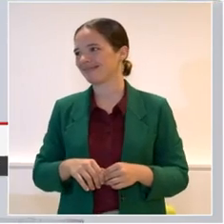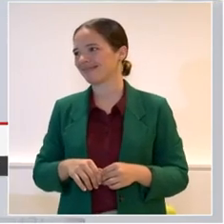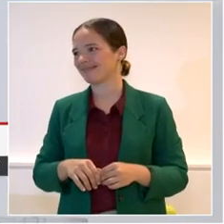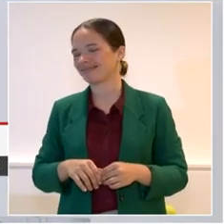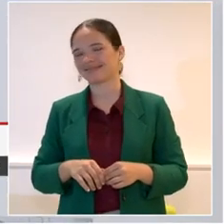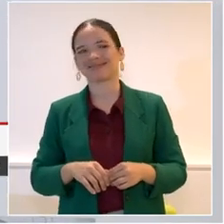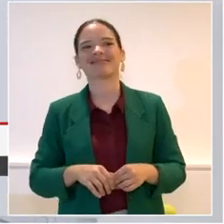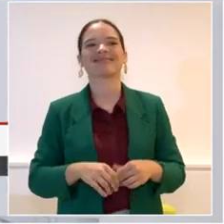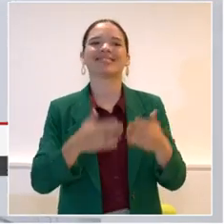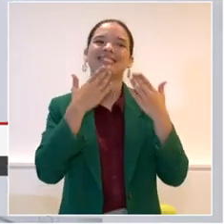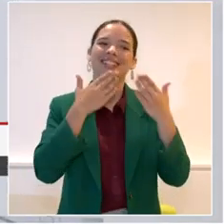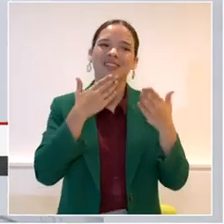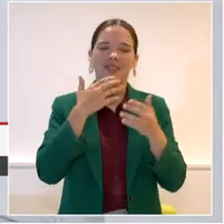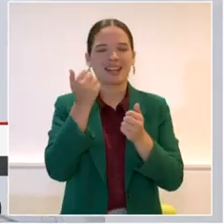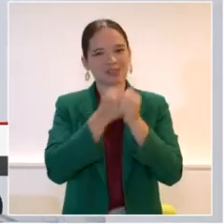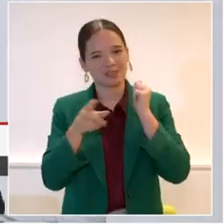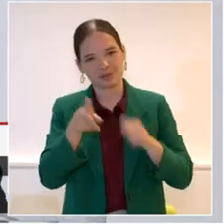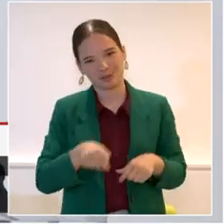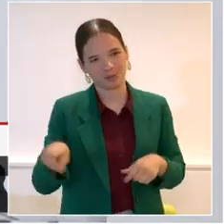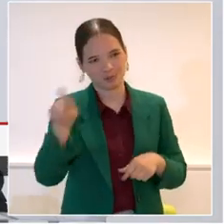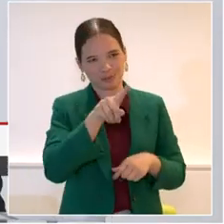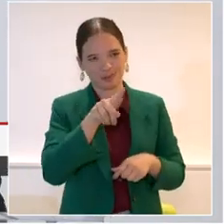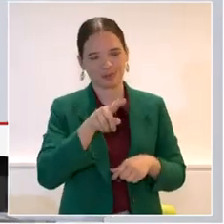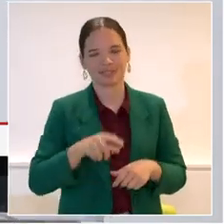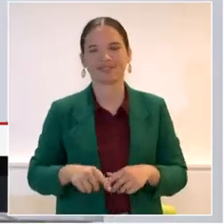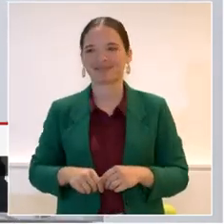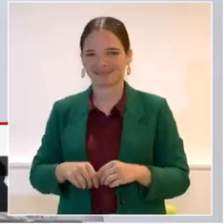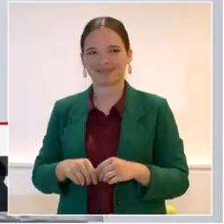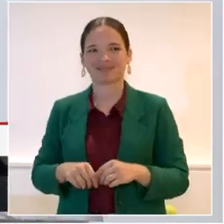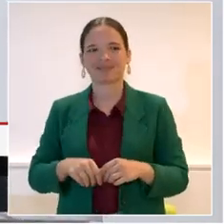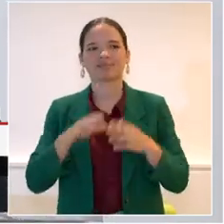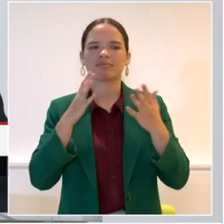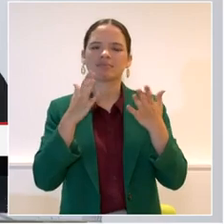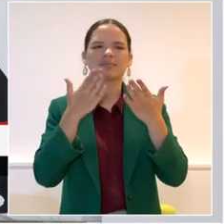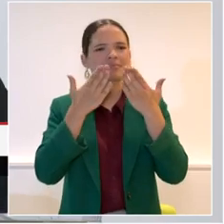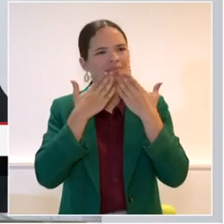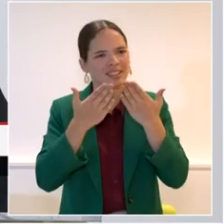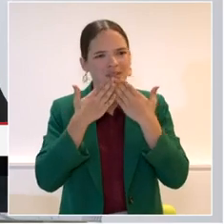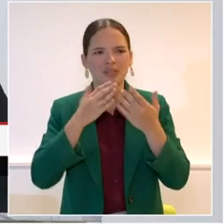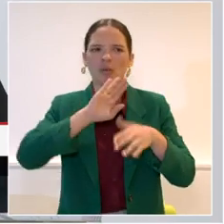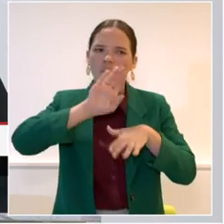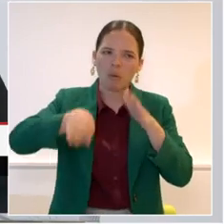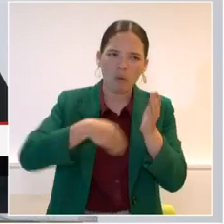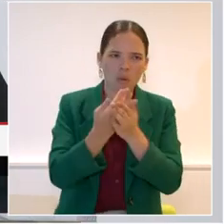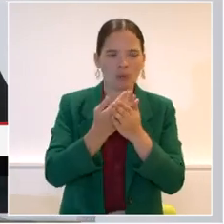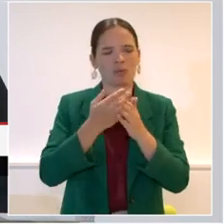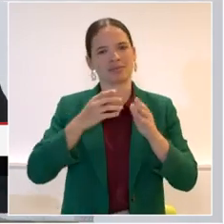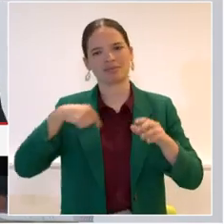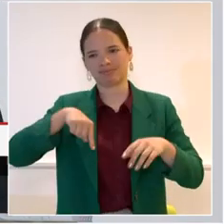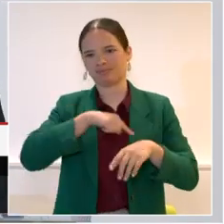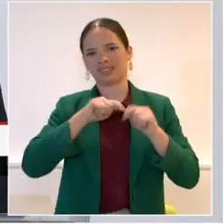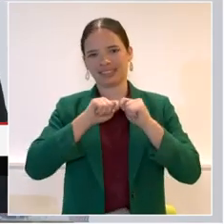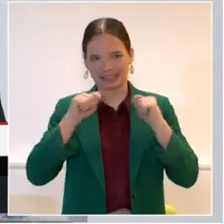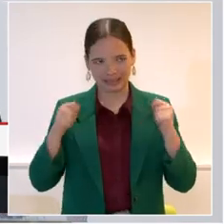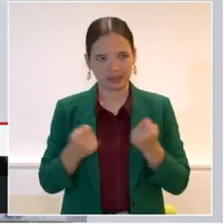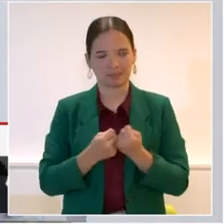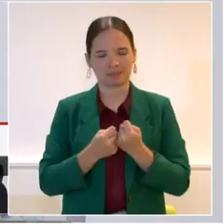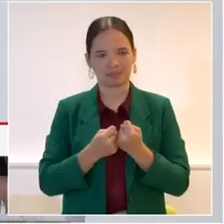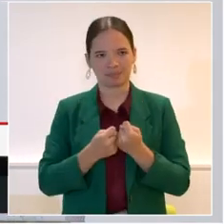Well, thank you, everyone, once again. And I want to share my thanks to all of my teams at